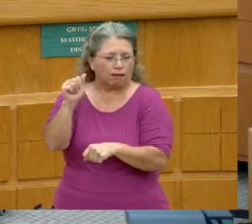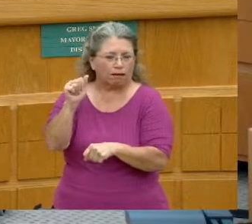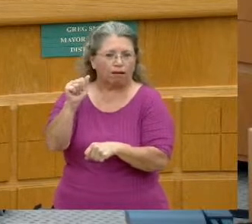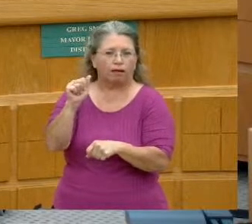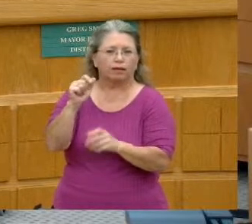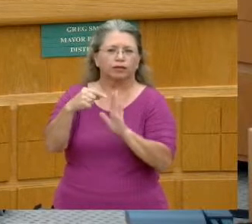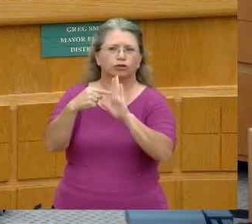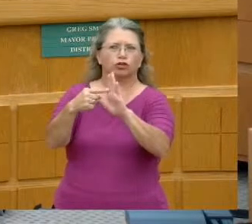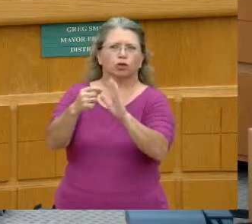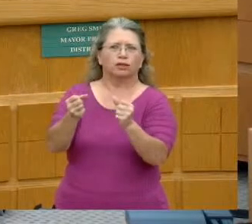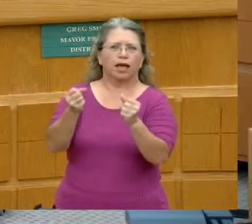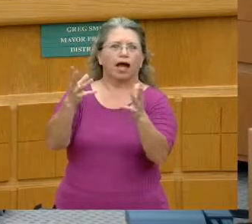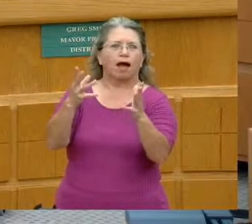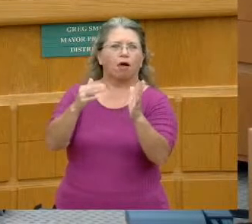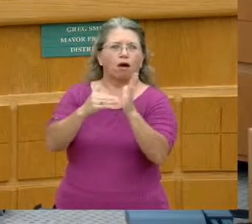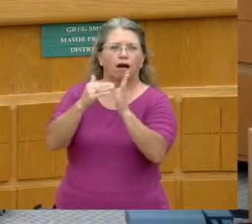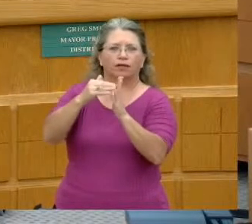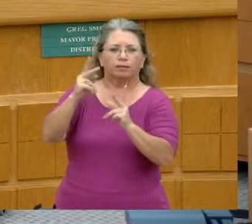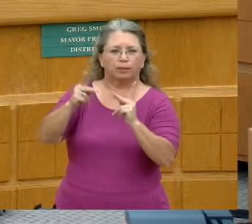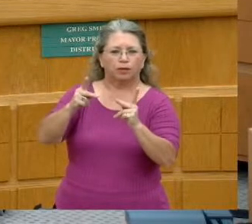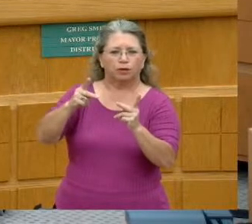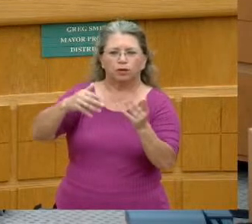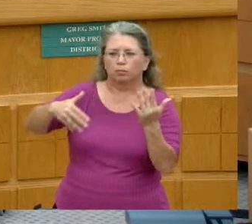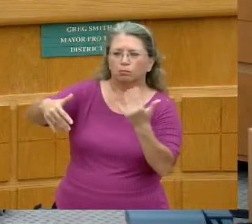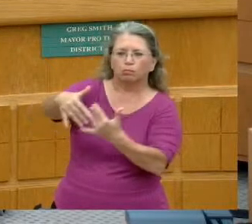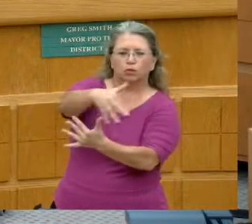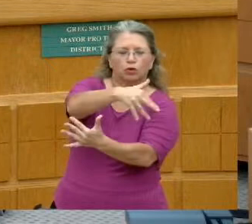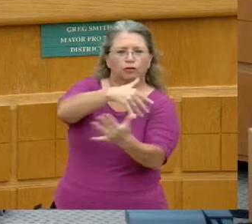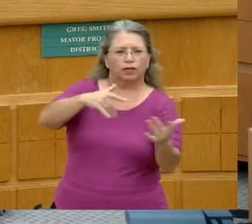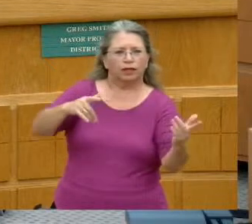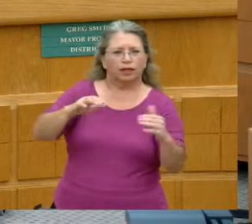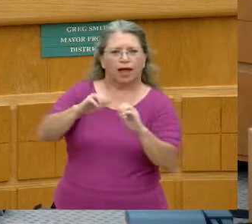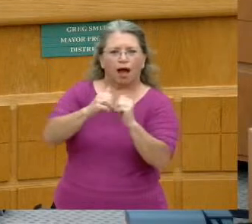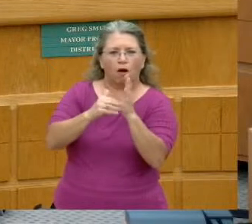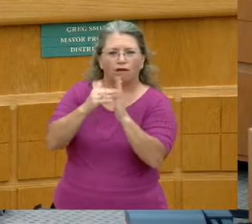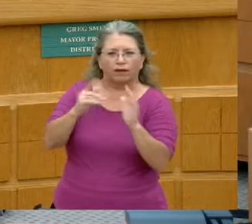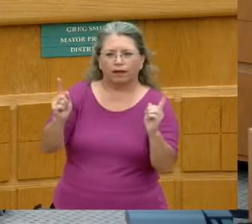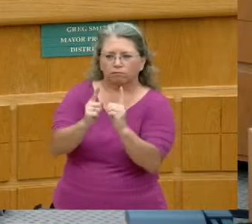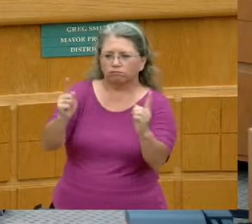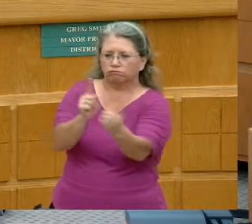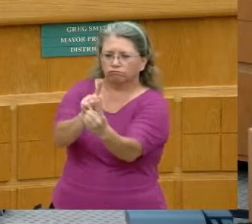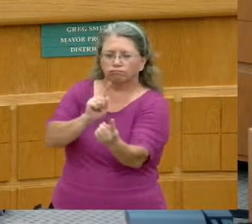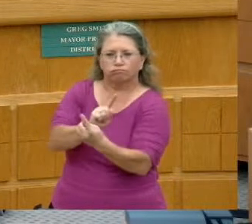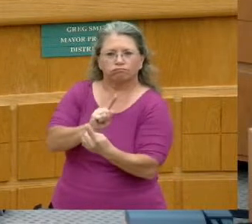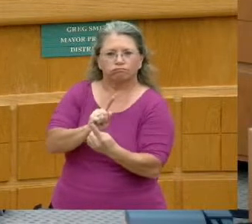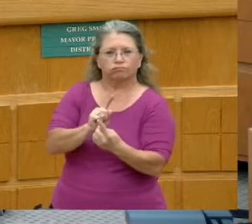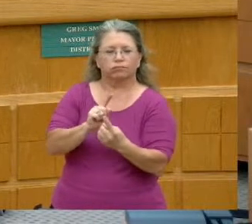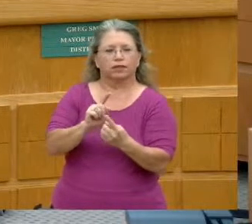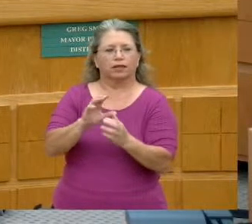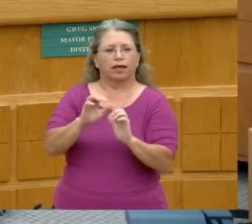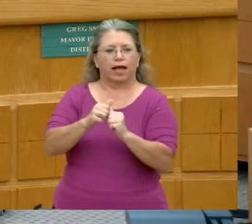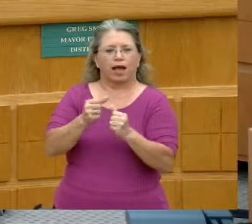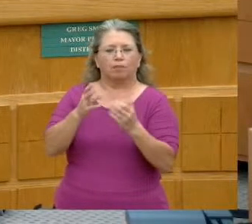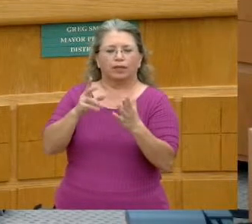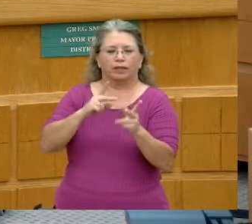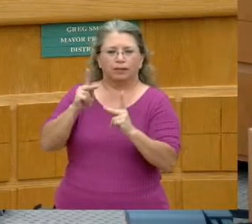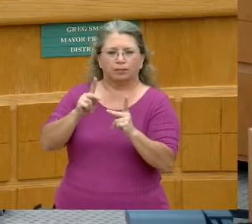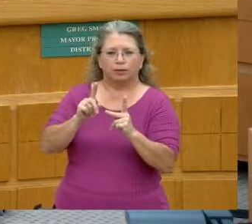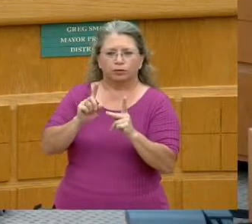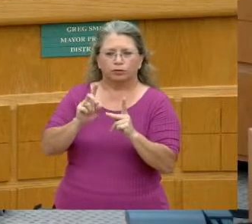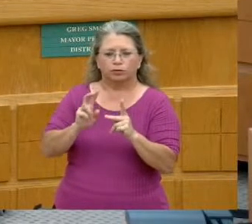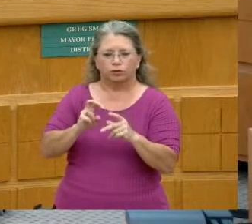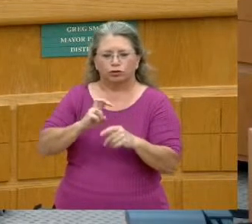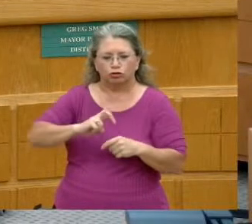And last week there was some pretty cool break-offs from the cell phone data showing how many people have traveled to home improvement stores